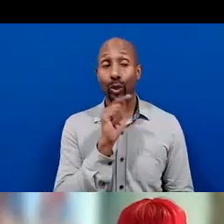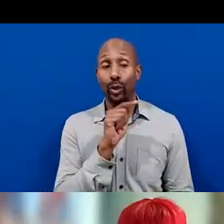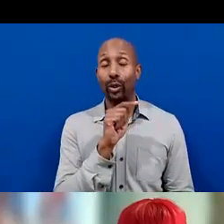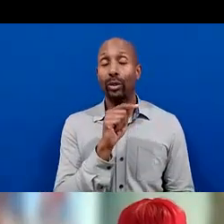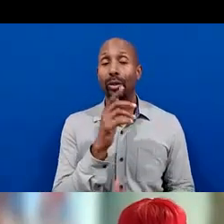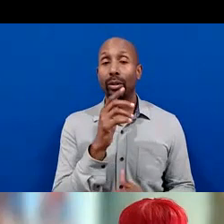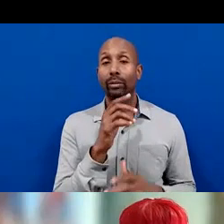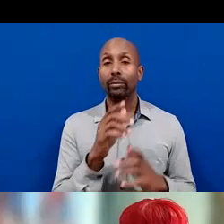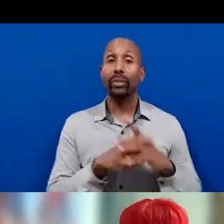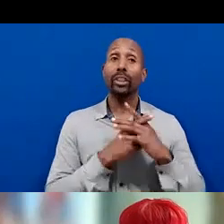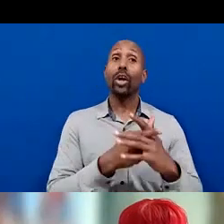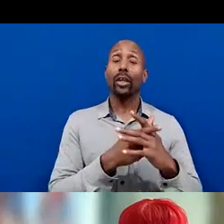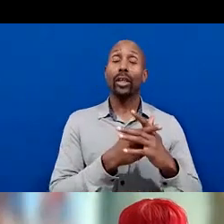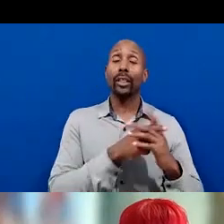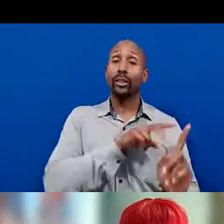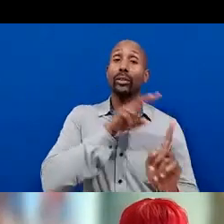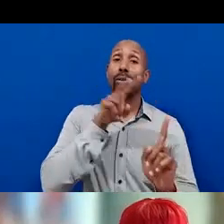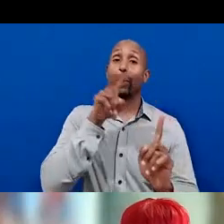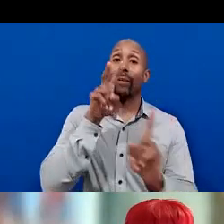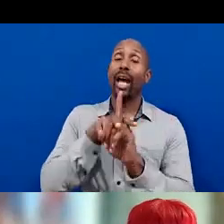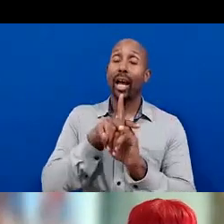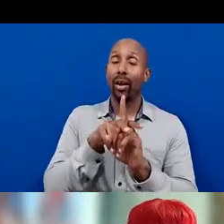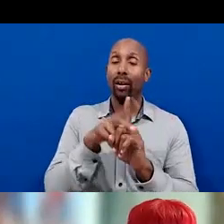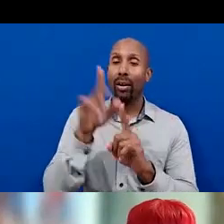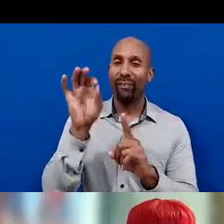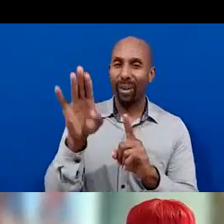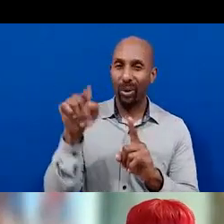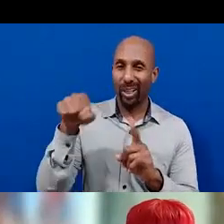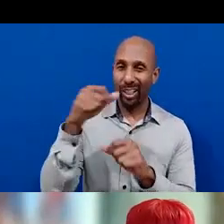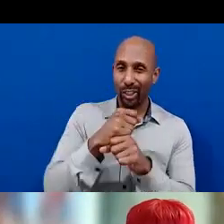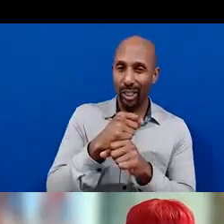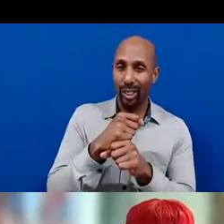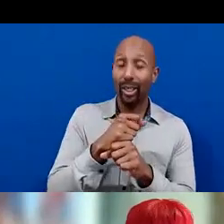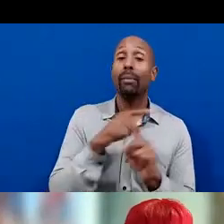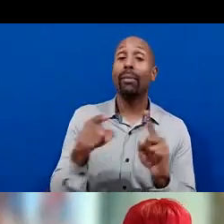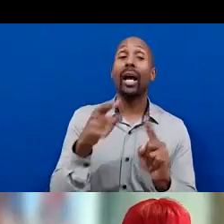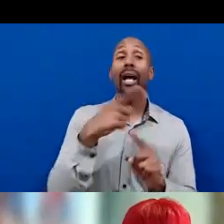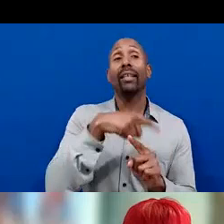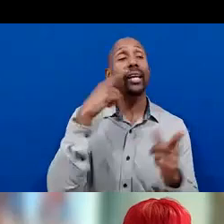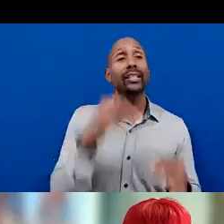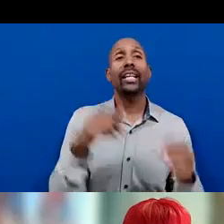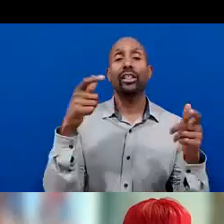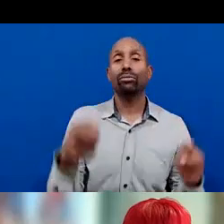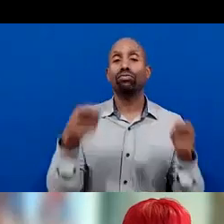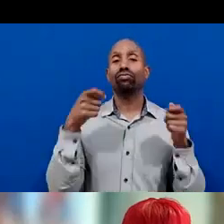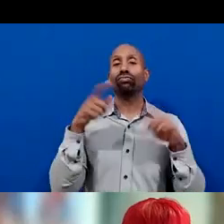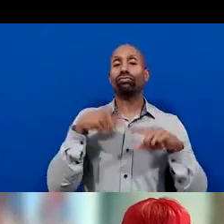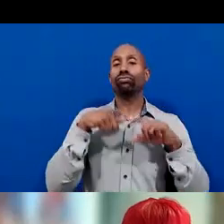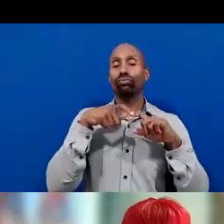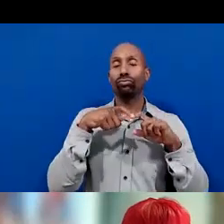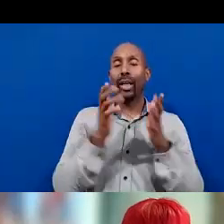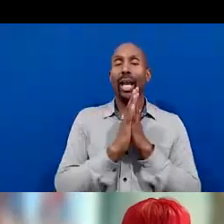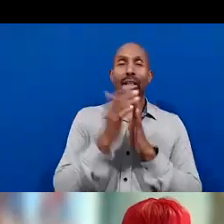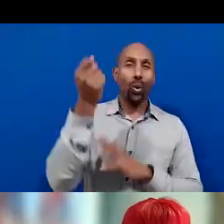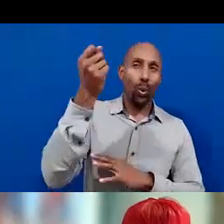application in February, and they asked for a hold because